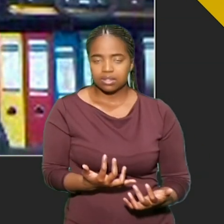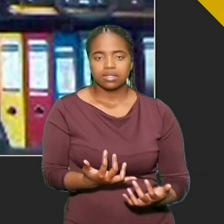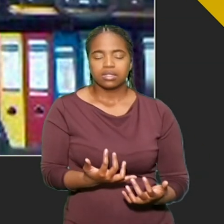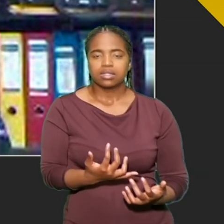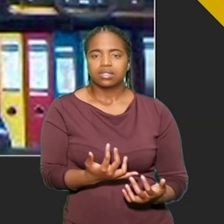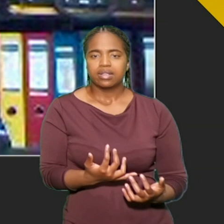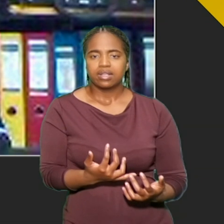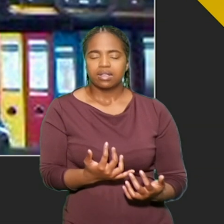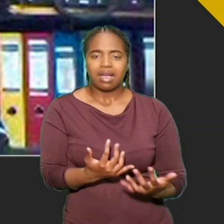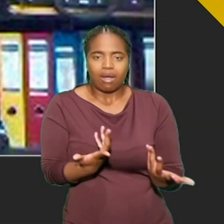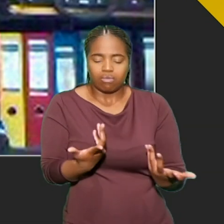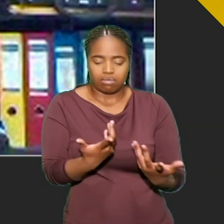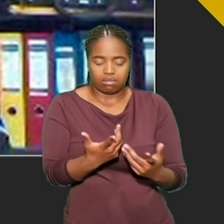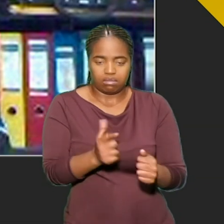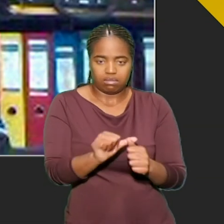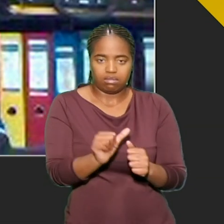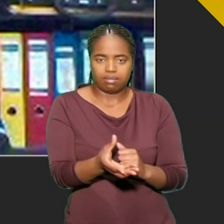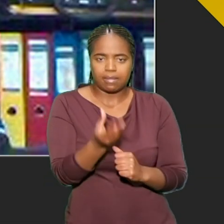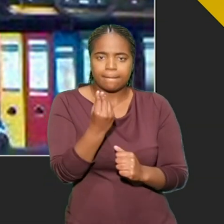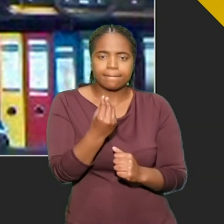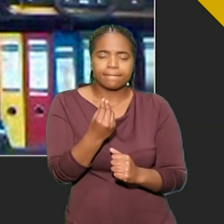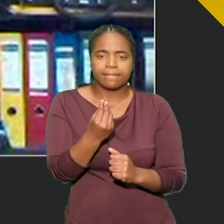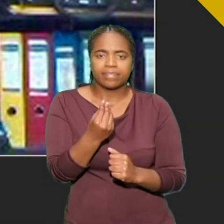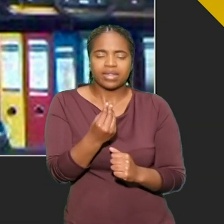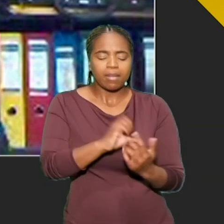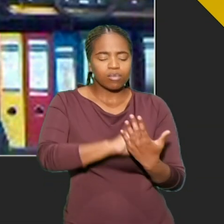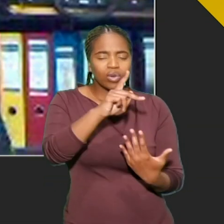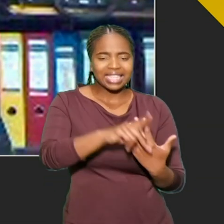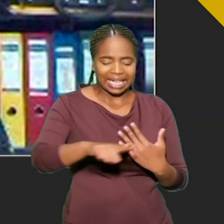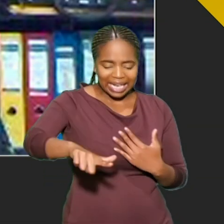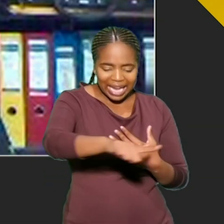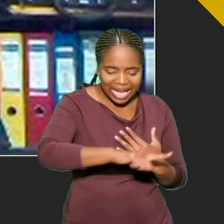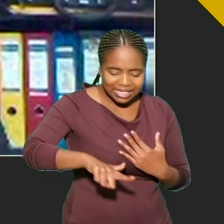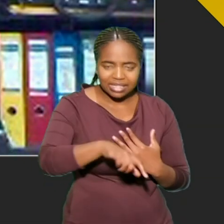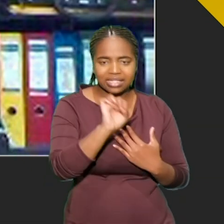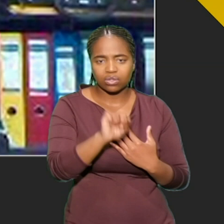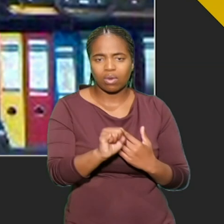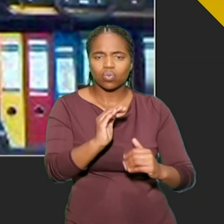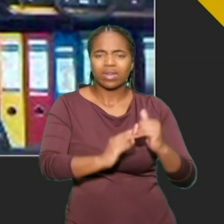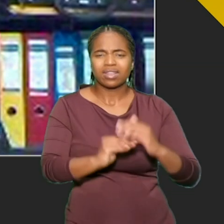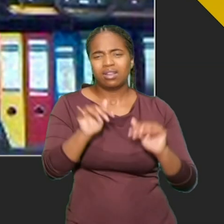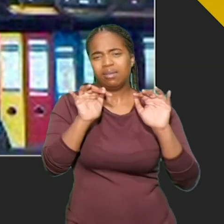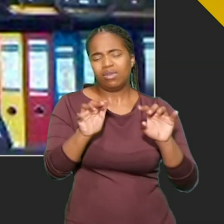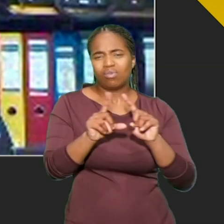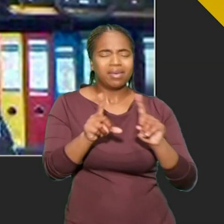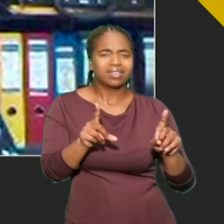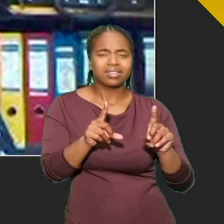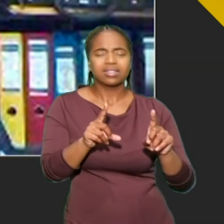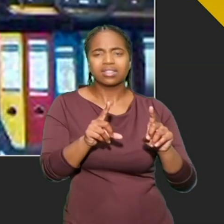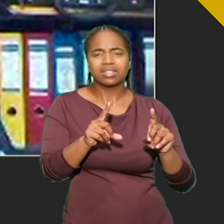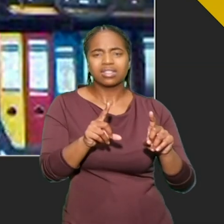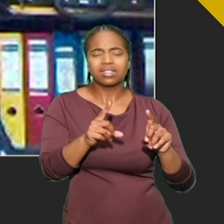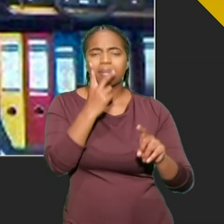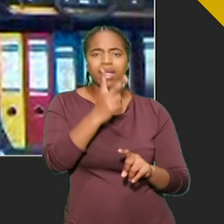us actually find enough budget and land, but also let us not focus on